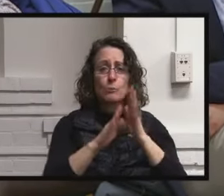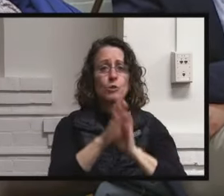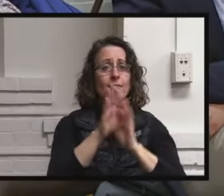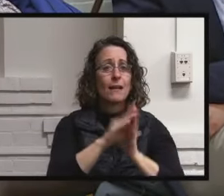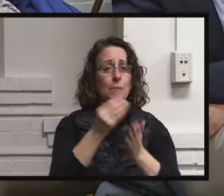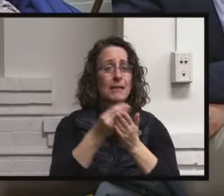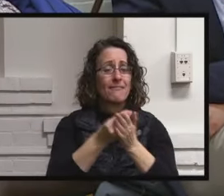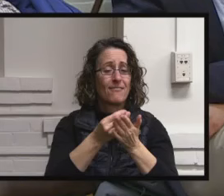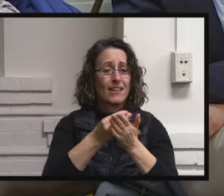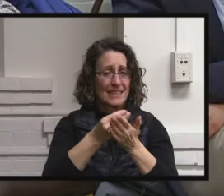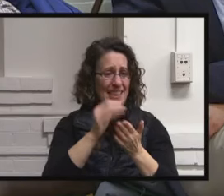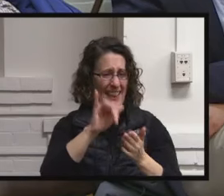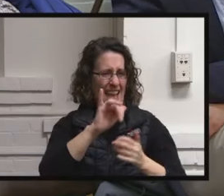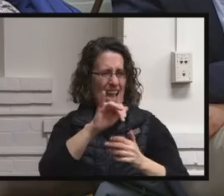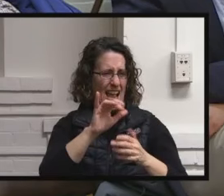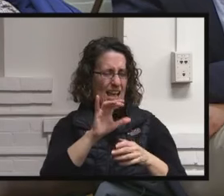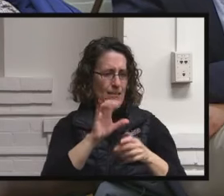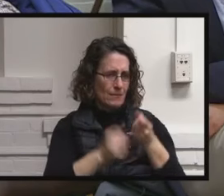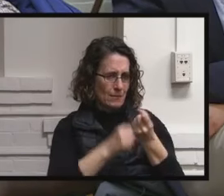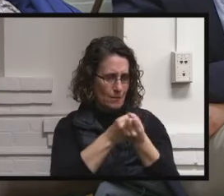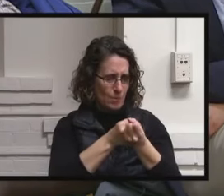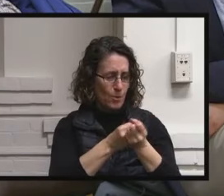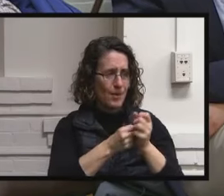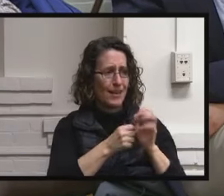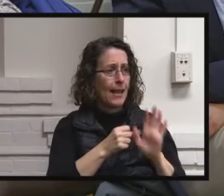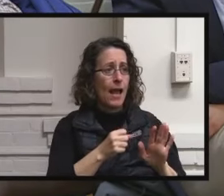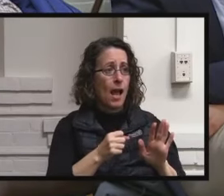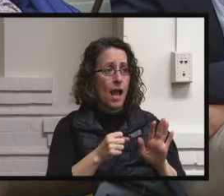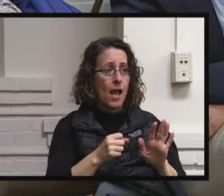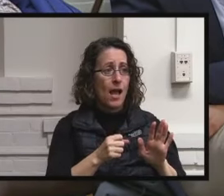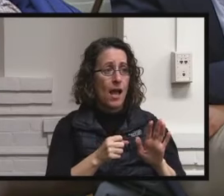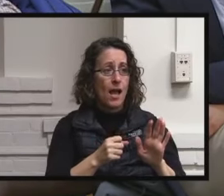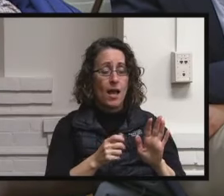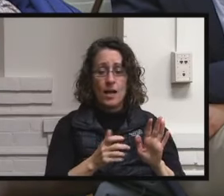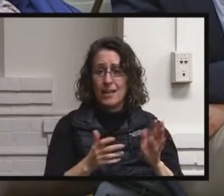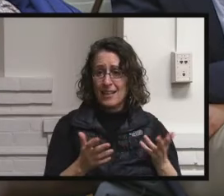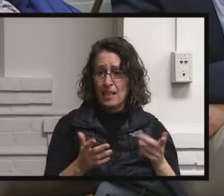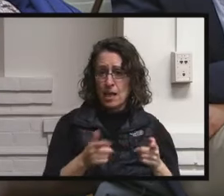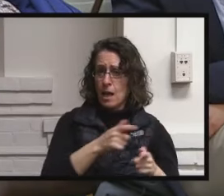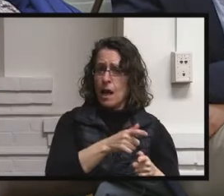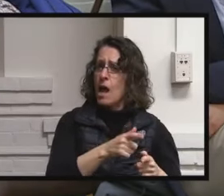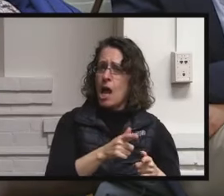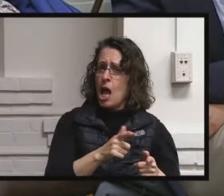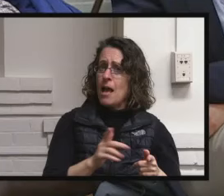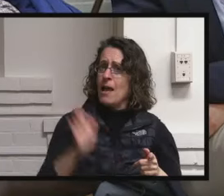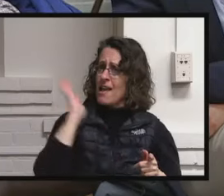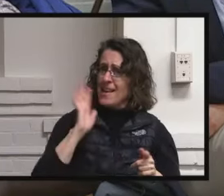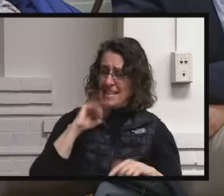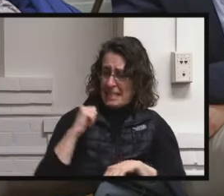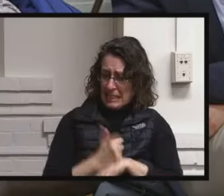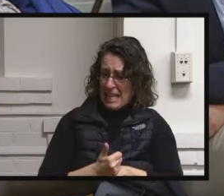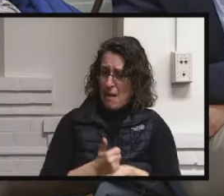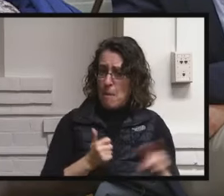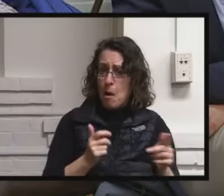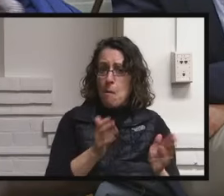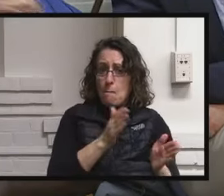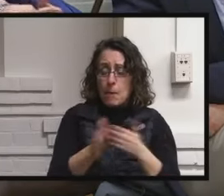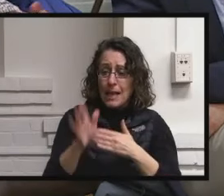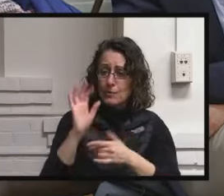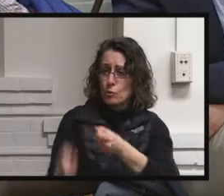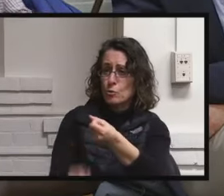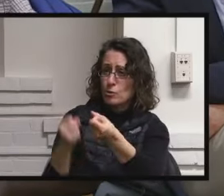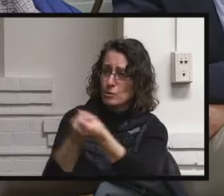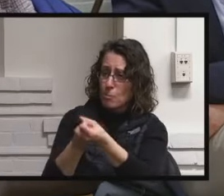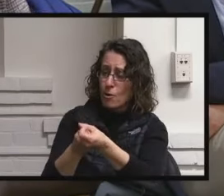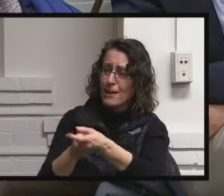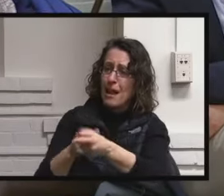never to use it for an existing highly profitable business. The intention was to give